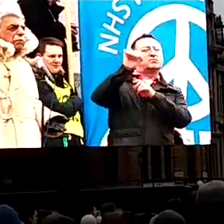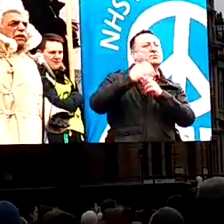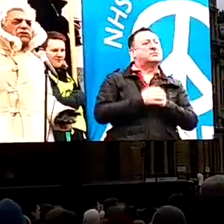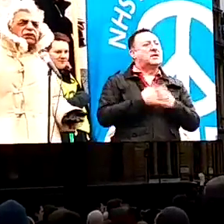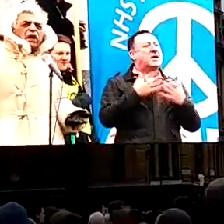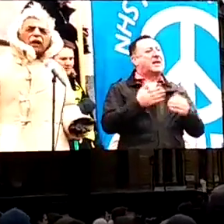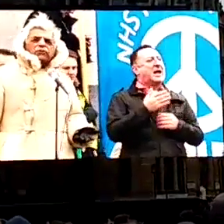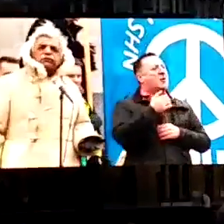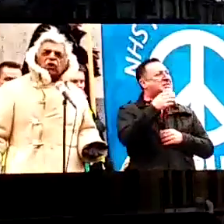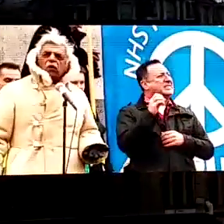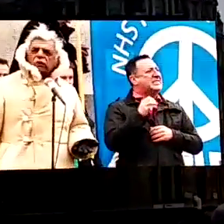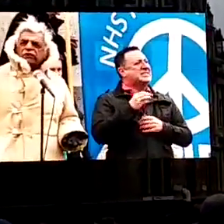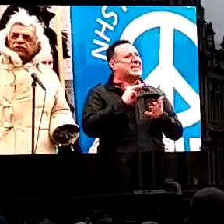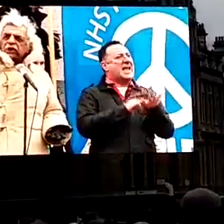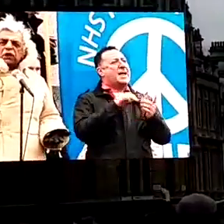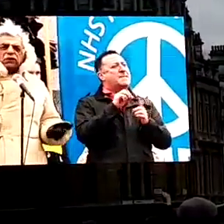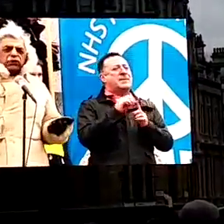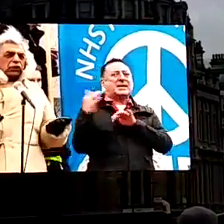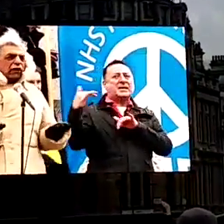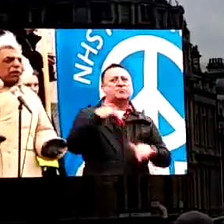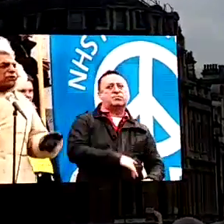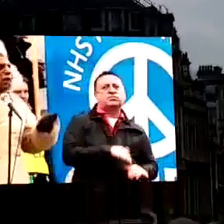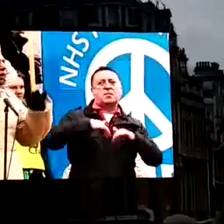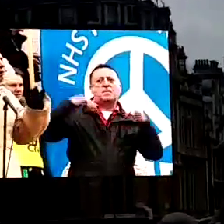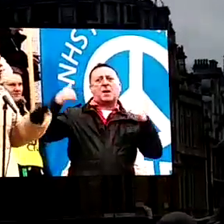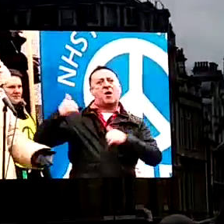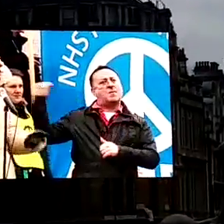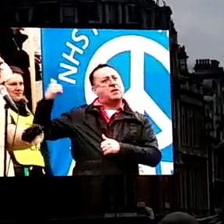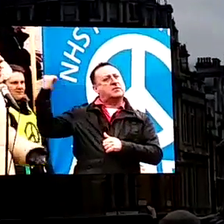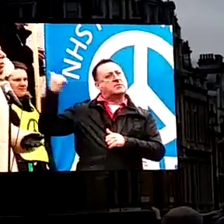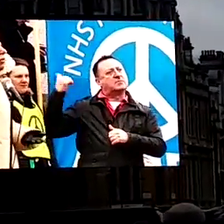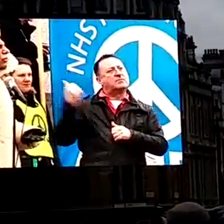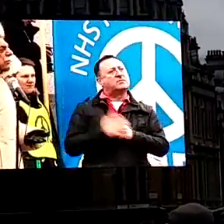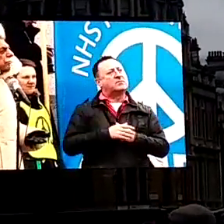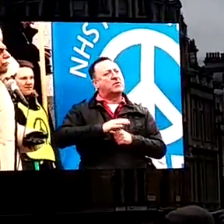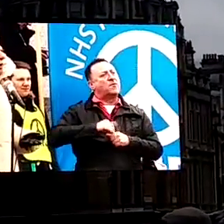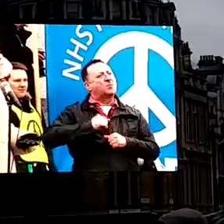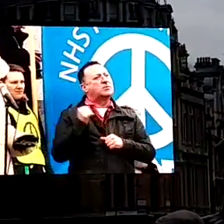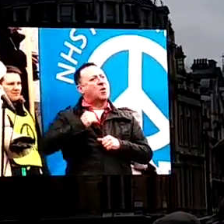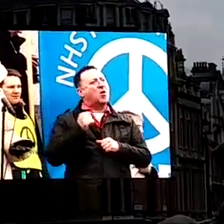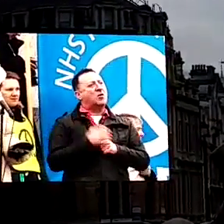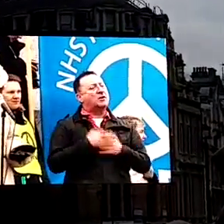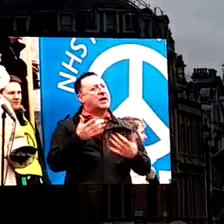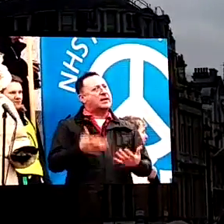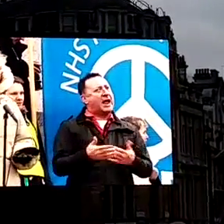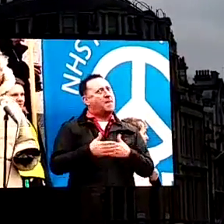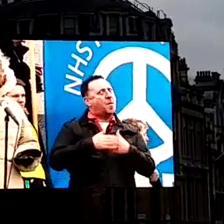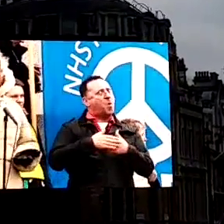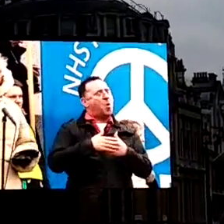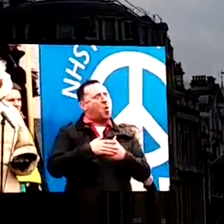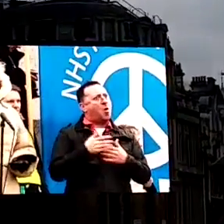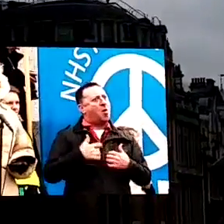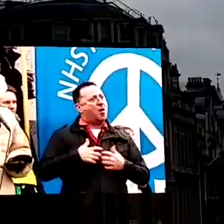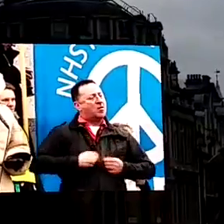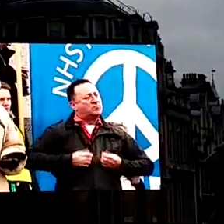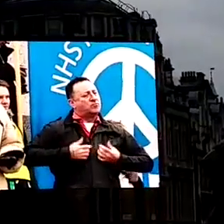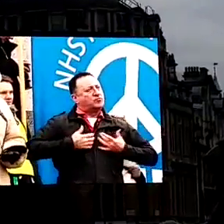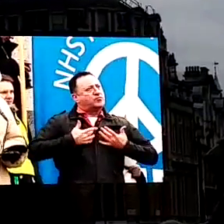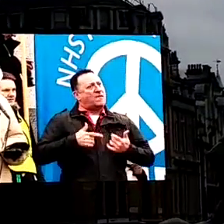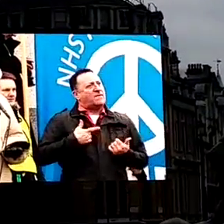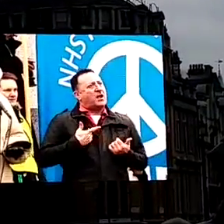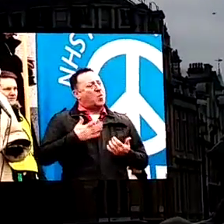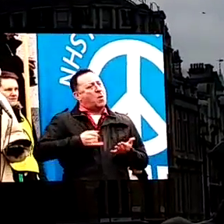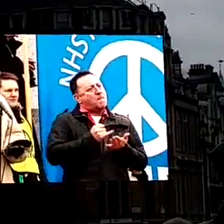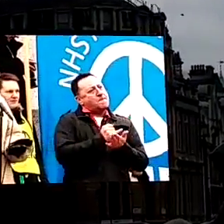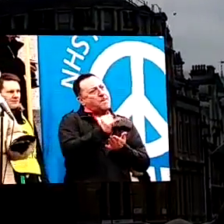50 or odd MPs in the House of Commons. So there is a growing mood for getting rid of the Trident